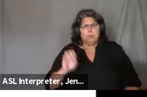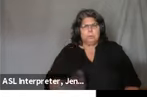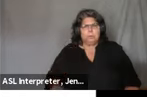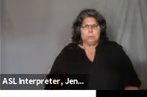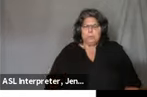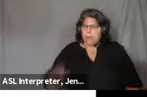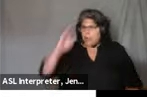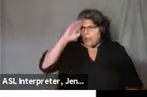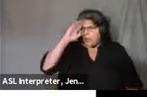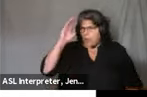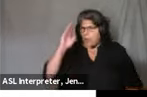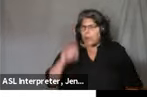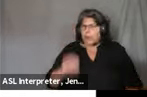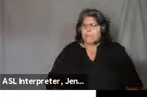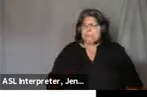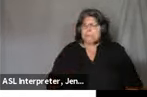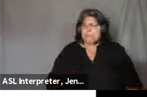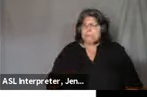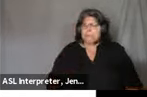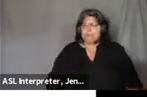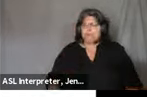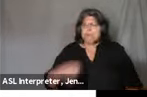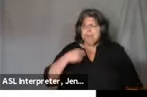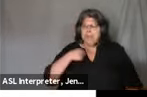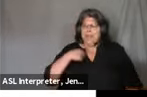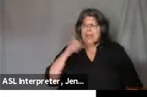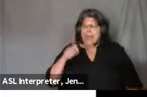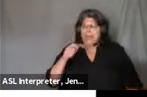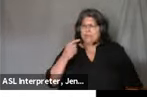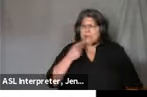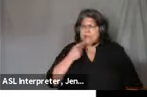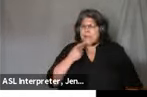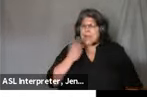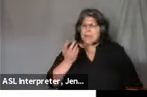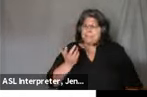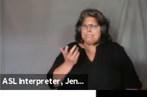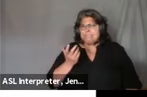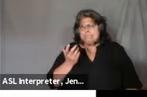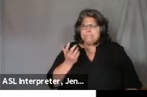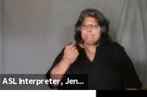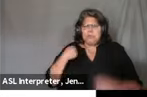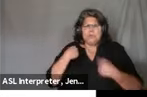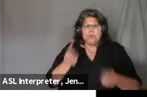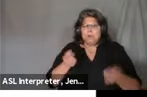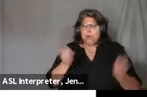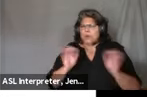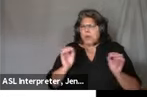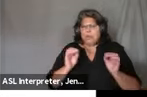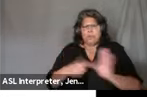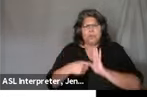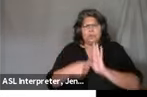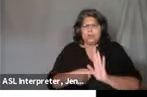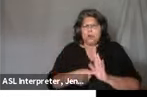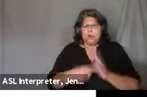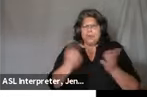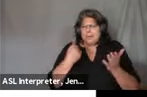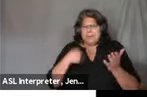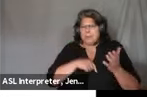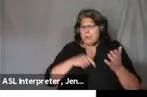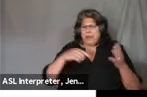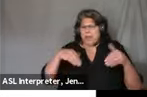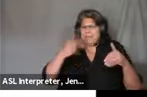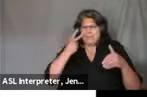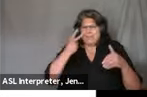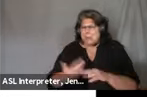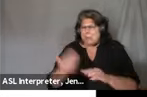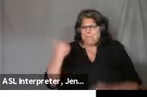Hi. I have to say, I'm so far nothing that you've presented is something that we haven't already seen in